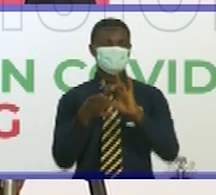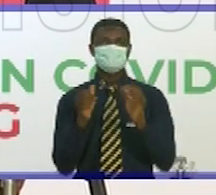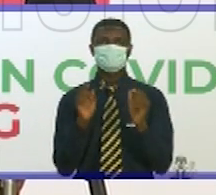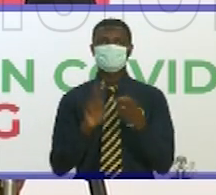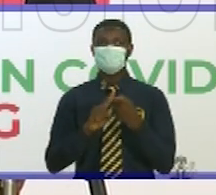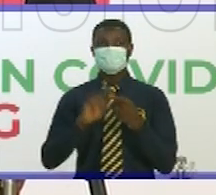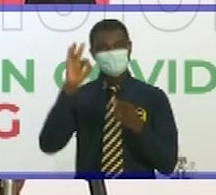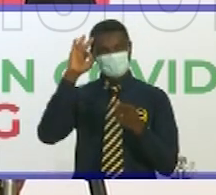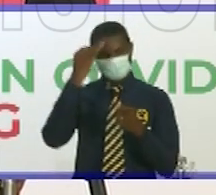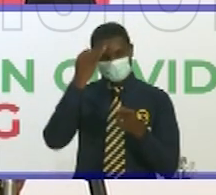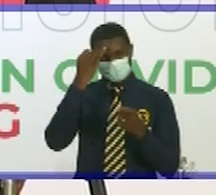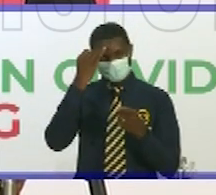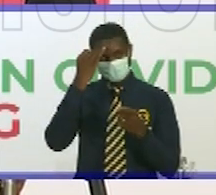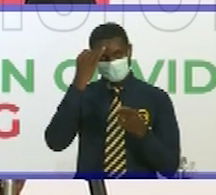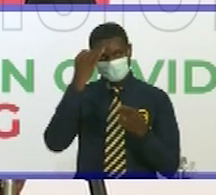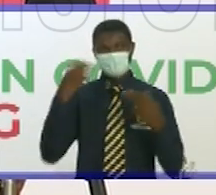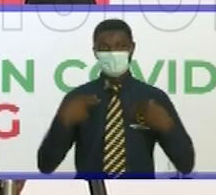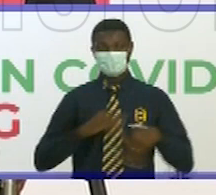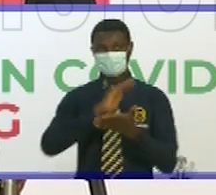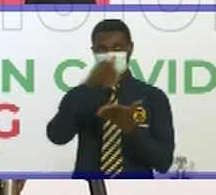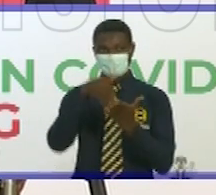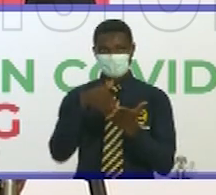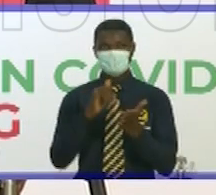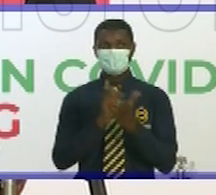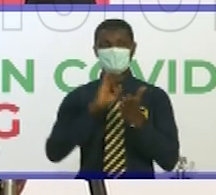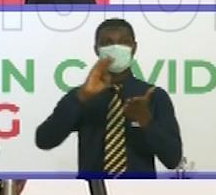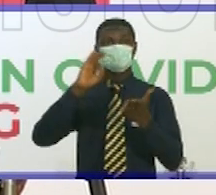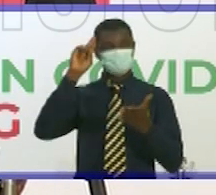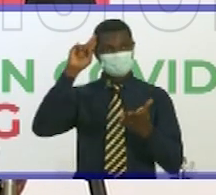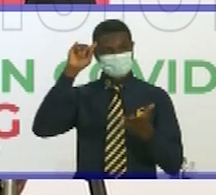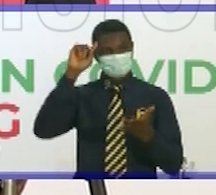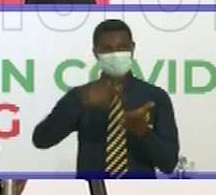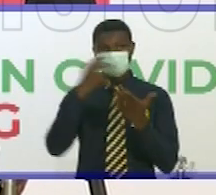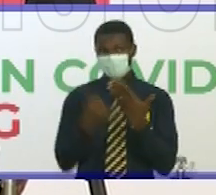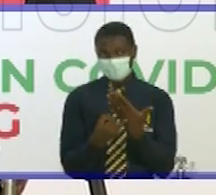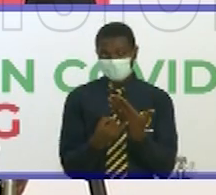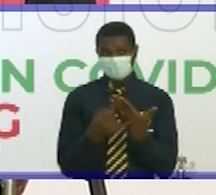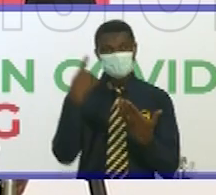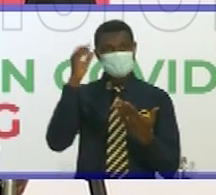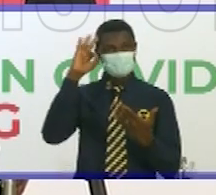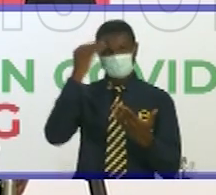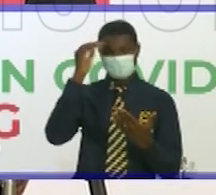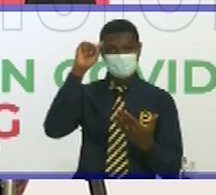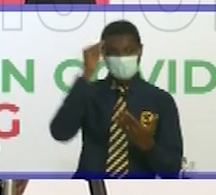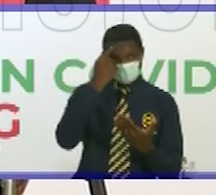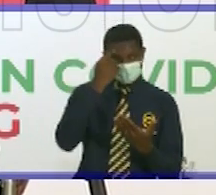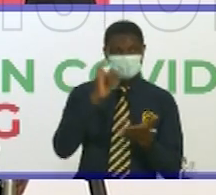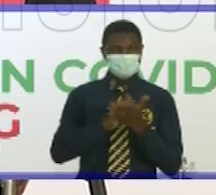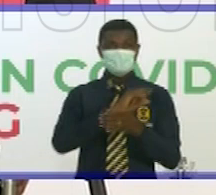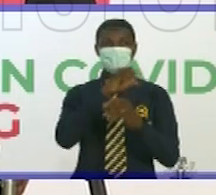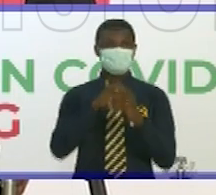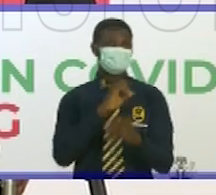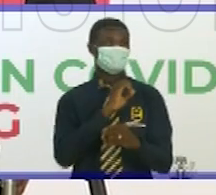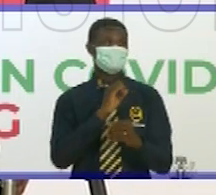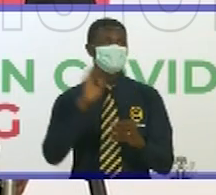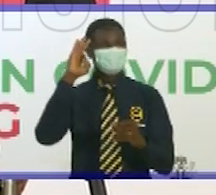federal teaching hospital. That budget is a federal government budget that has not been released. It is part of the Federal Ministry of Health